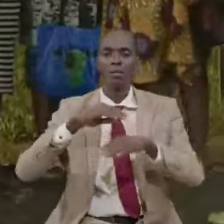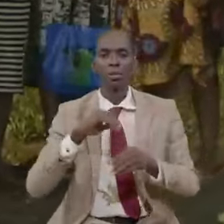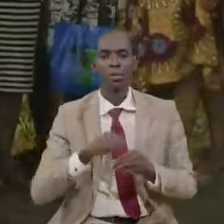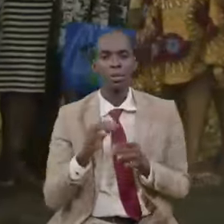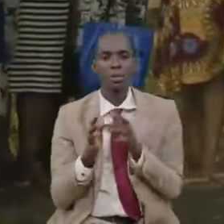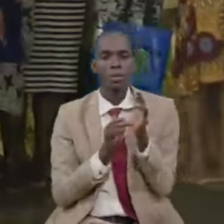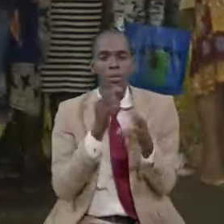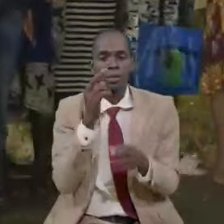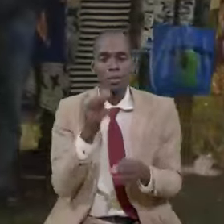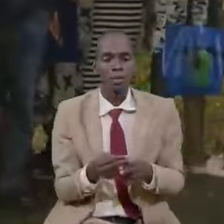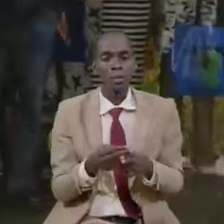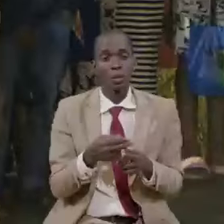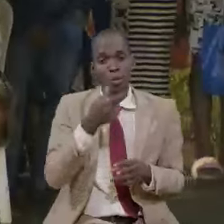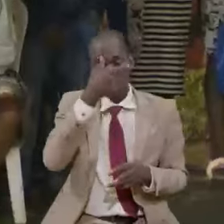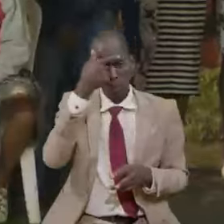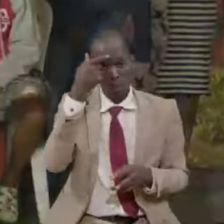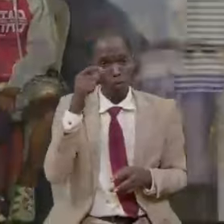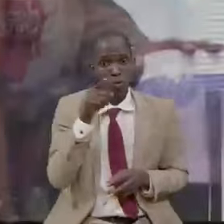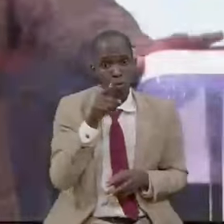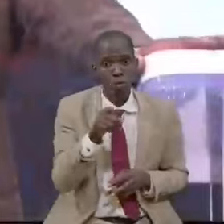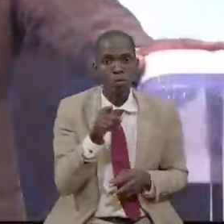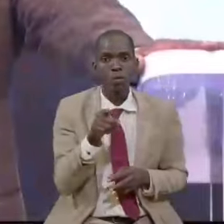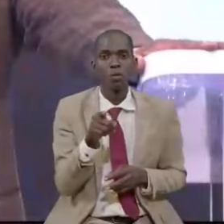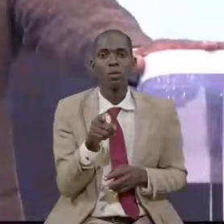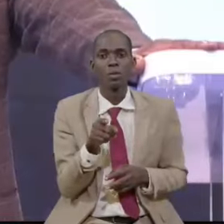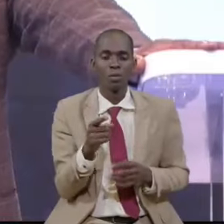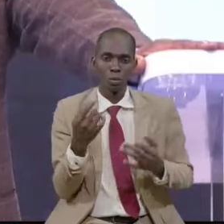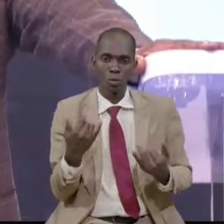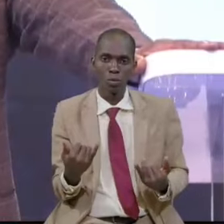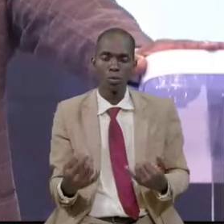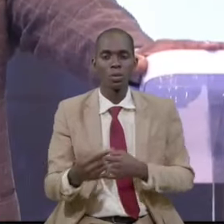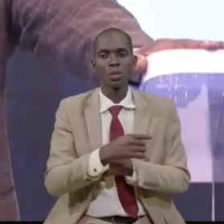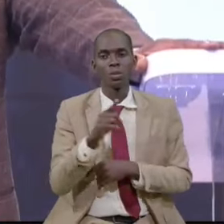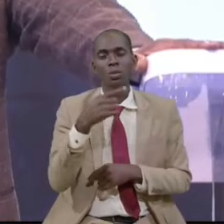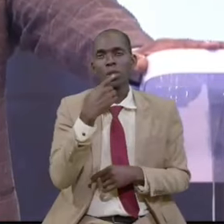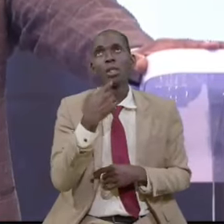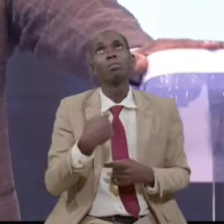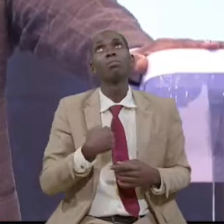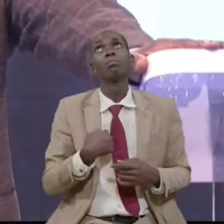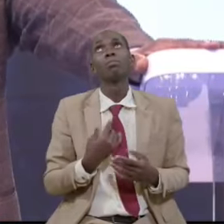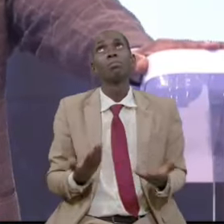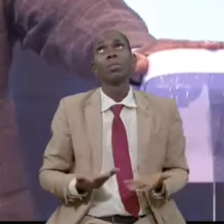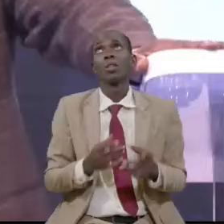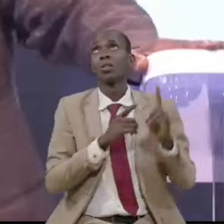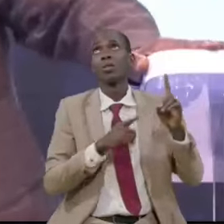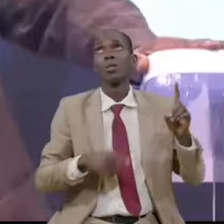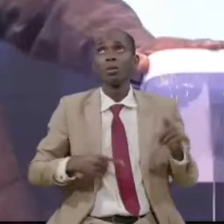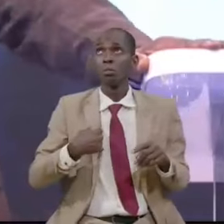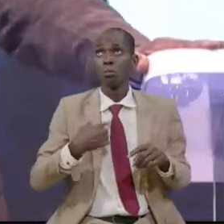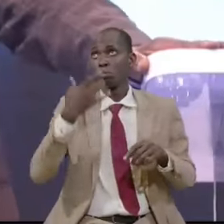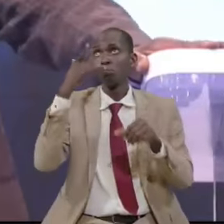that today you say, God, I am here. I will not look back. I